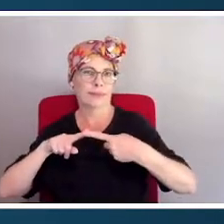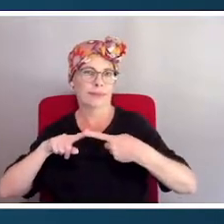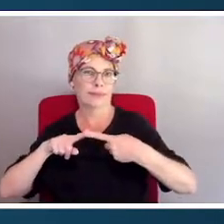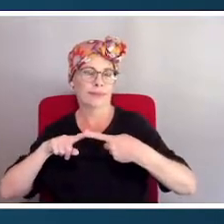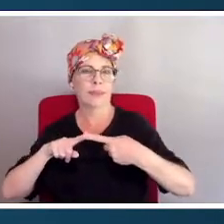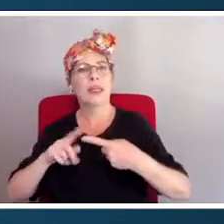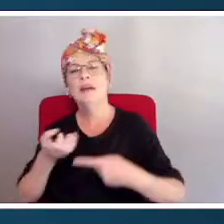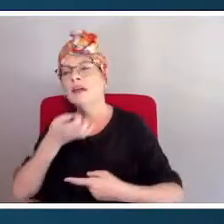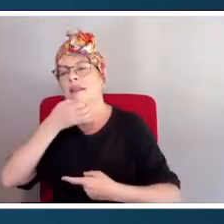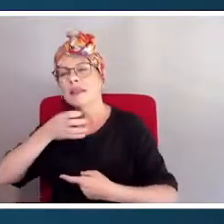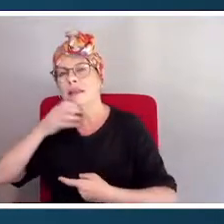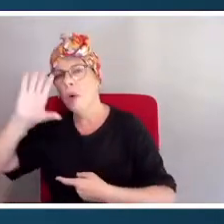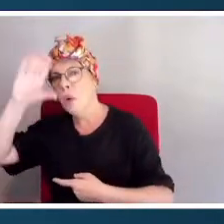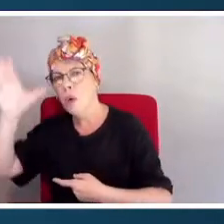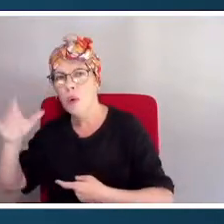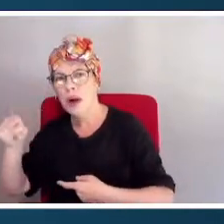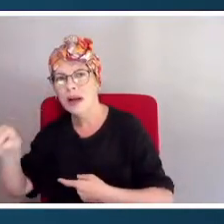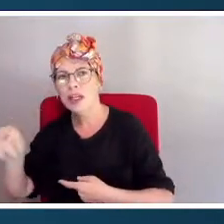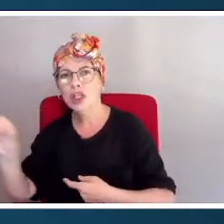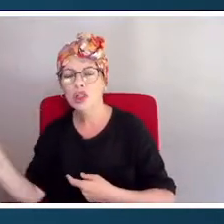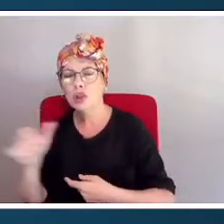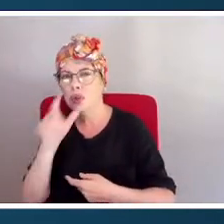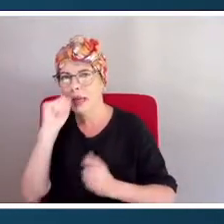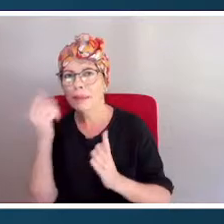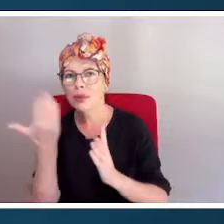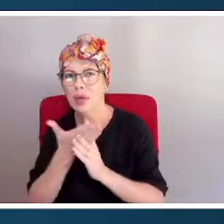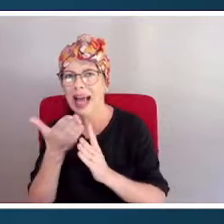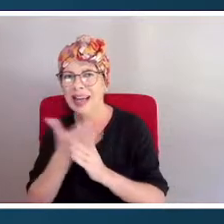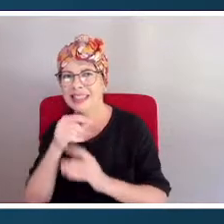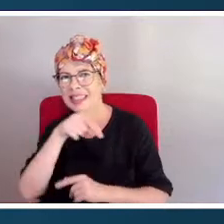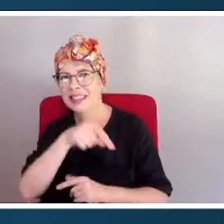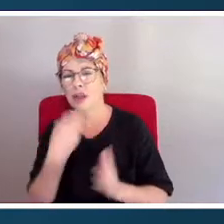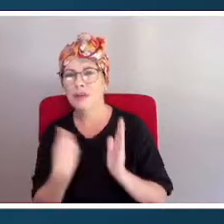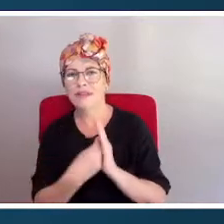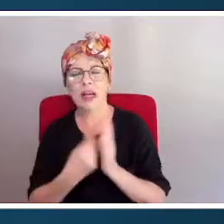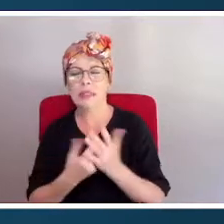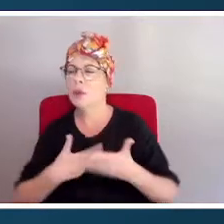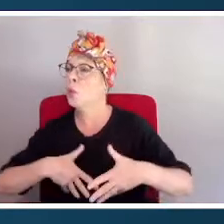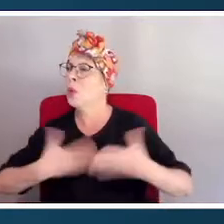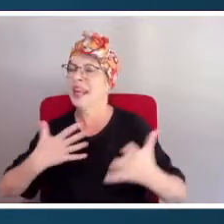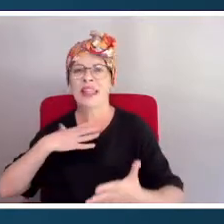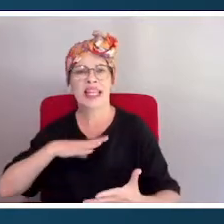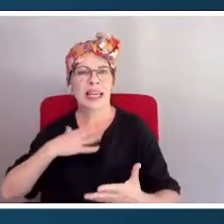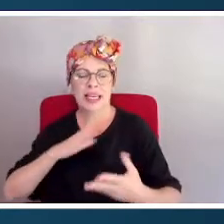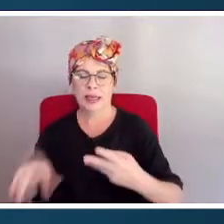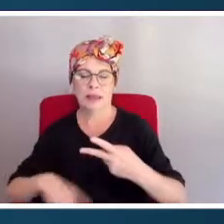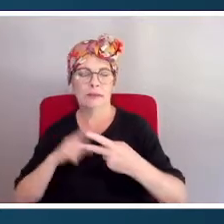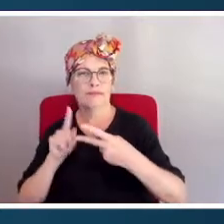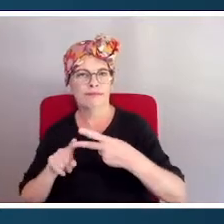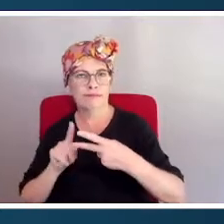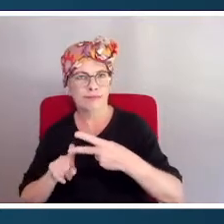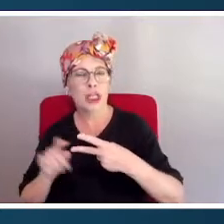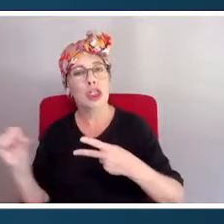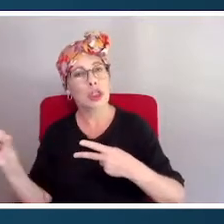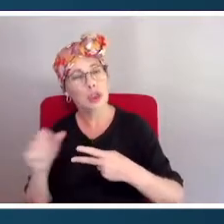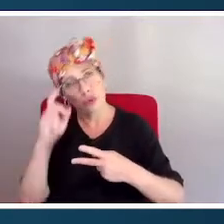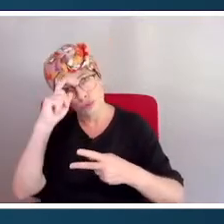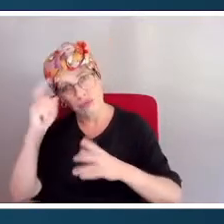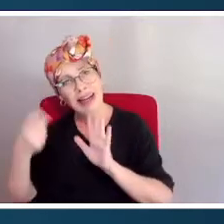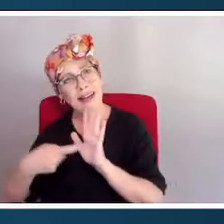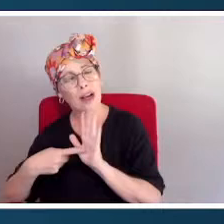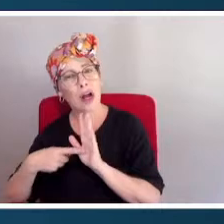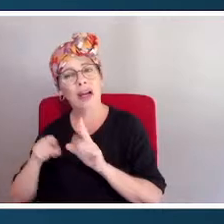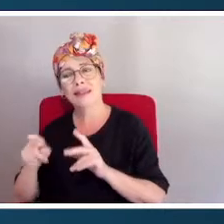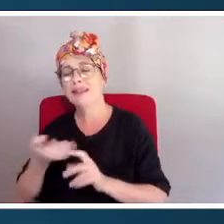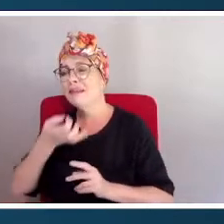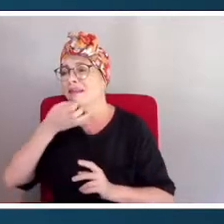to access those funds rapidly. Second, they should recognize that small states cannot be